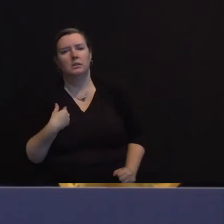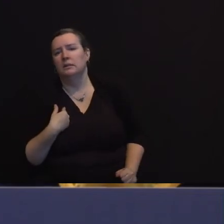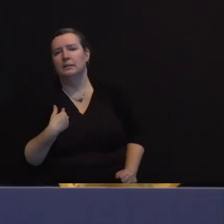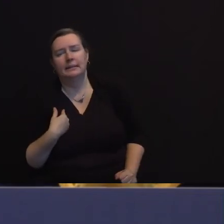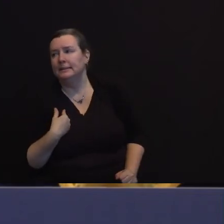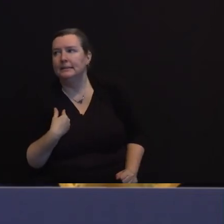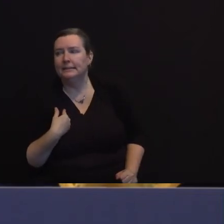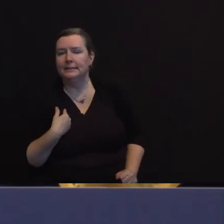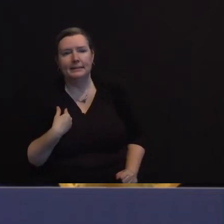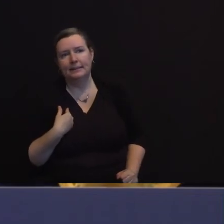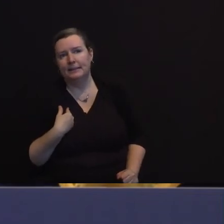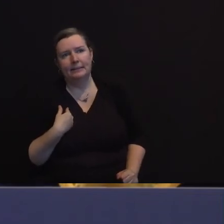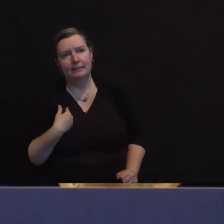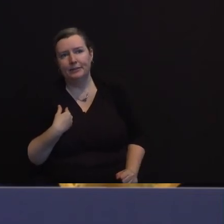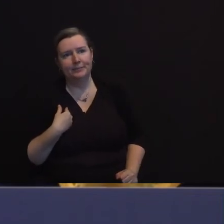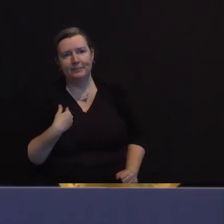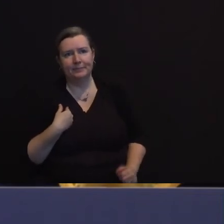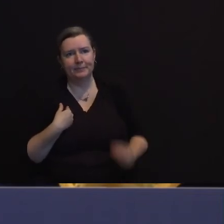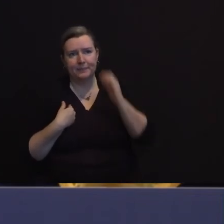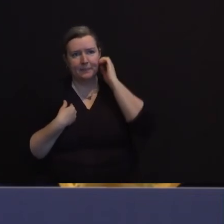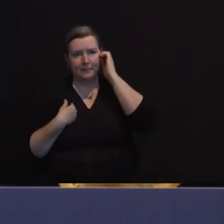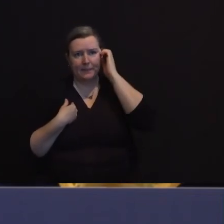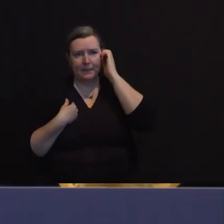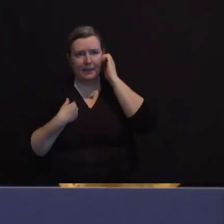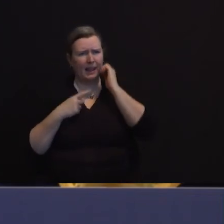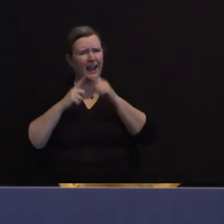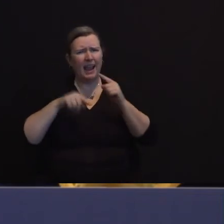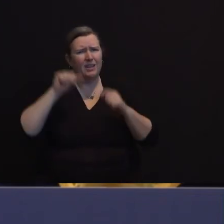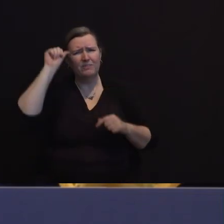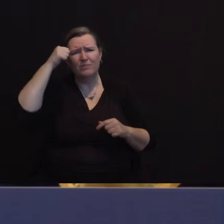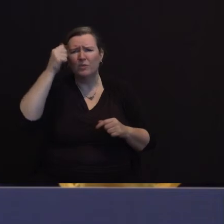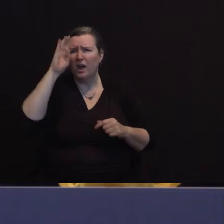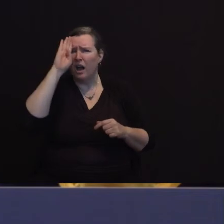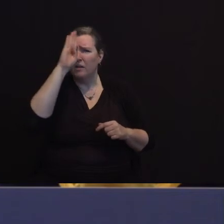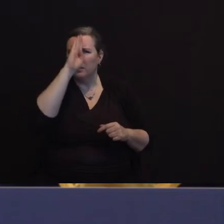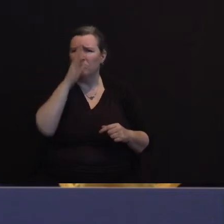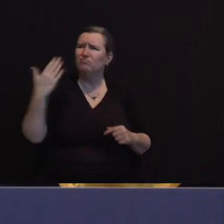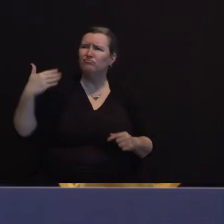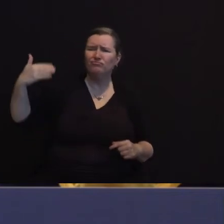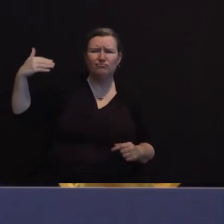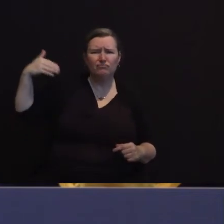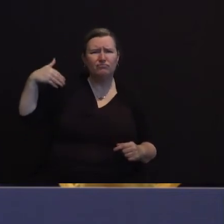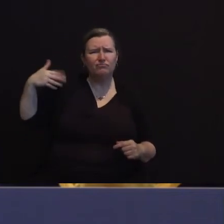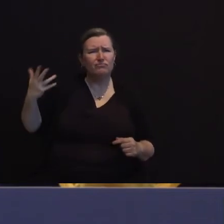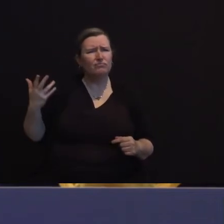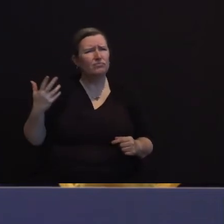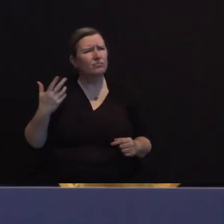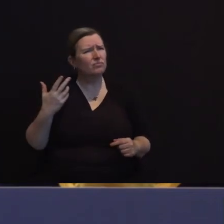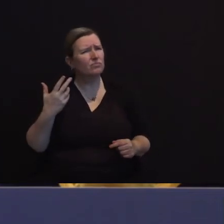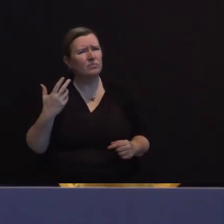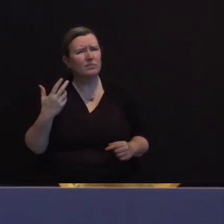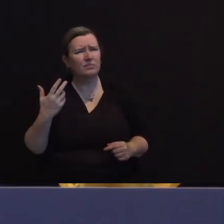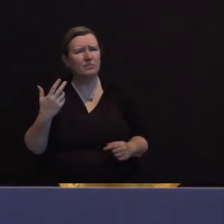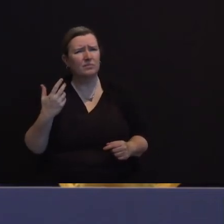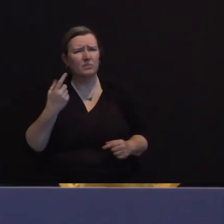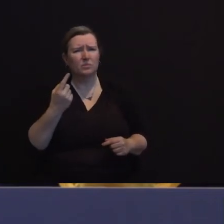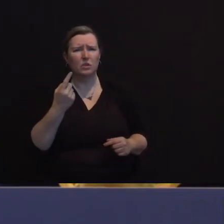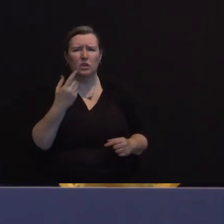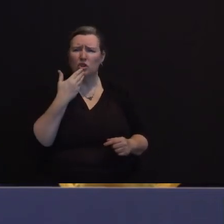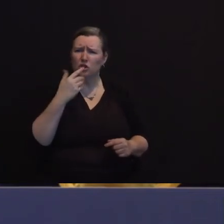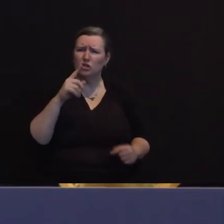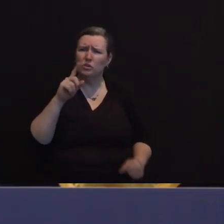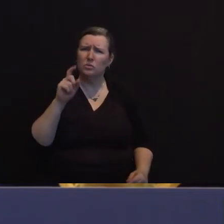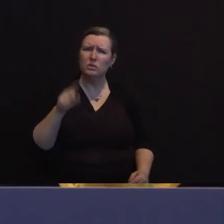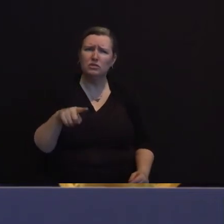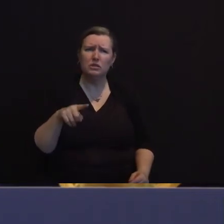admittedly, I can't remember the hospital, Judy, but early on there was I thought a legitimate question, hey, does this include our board